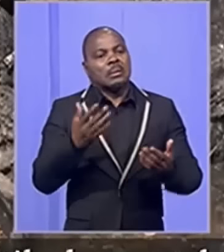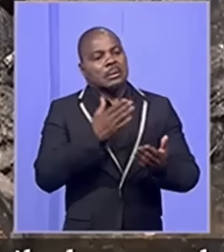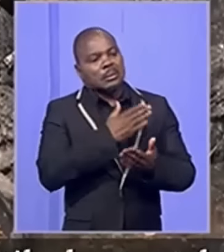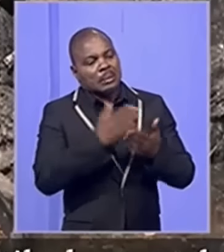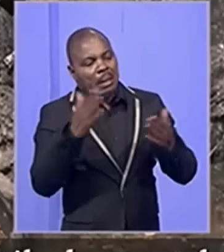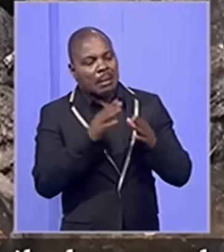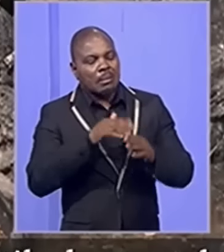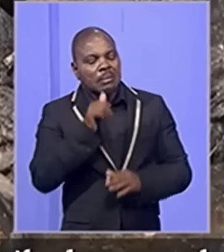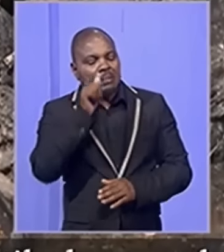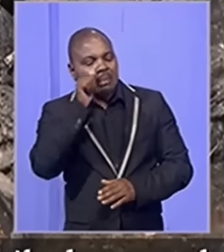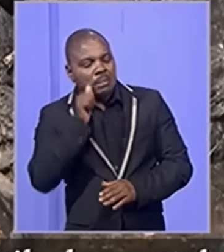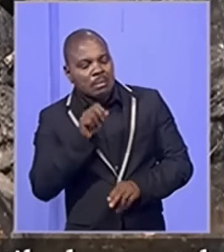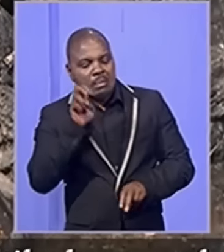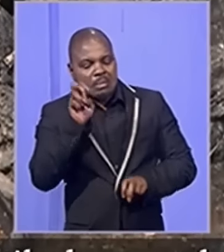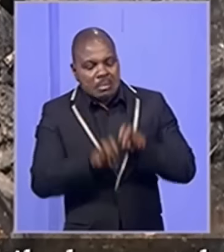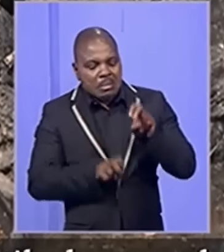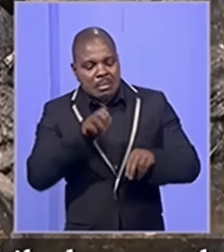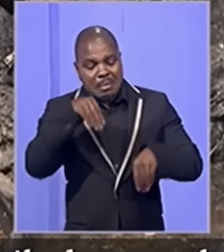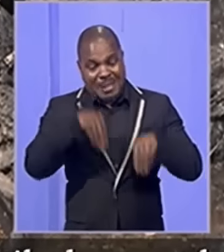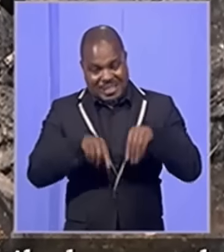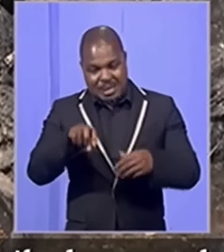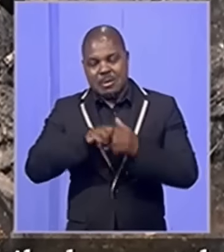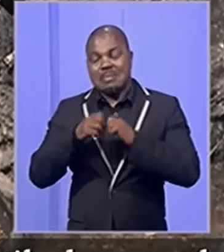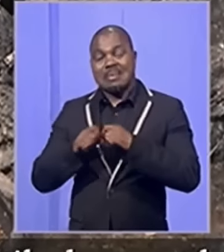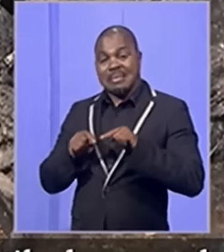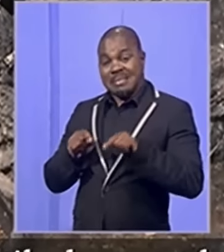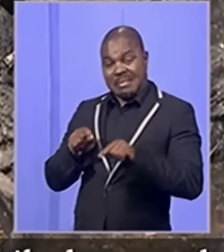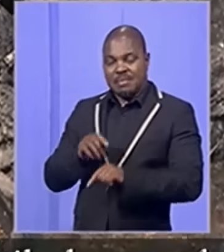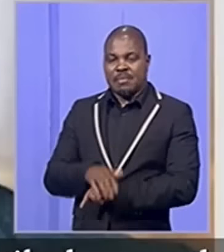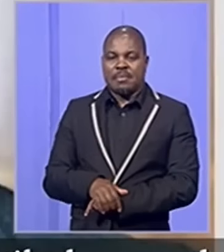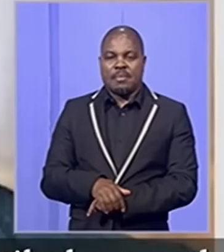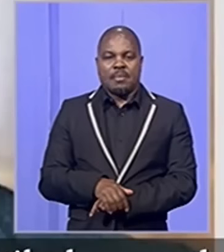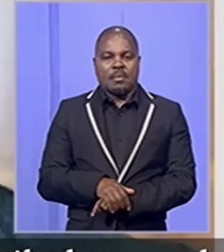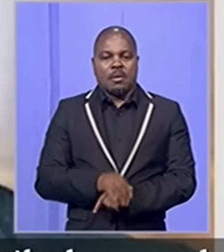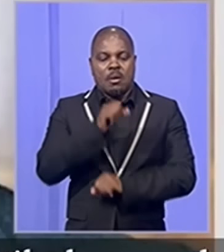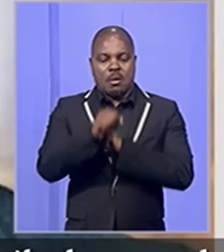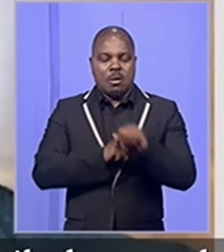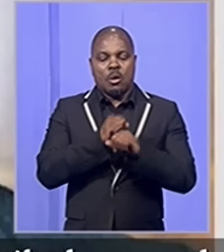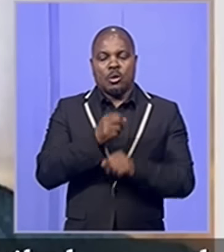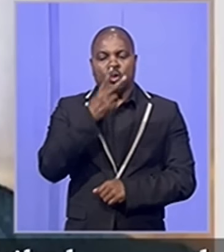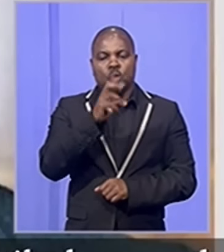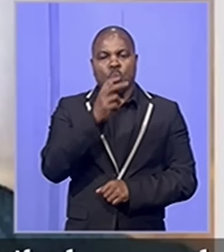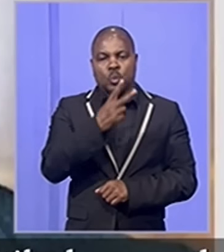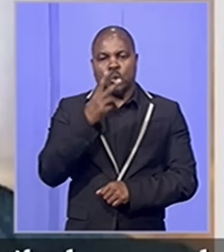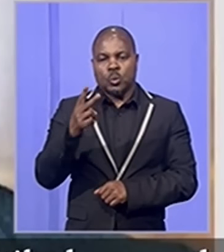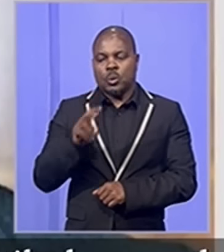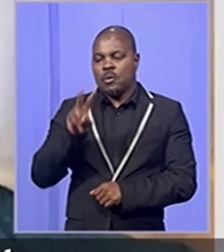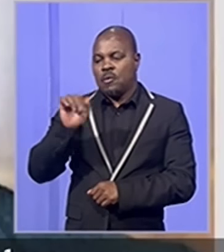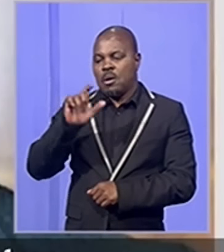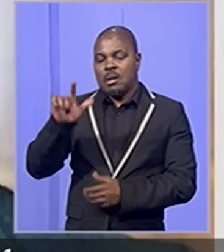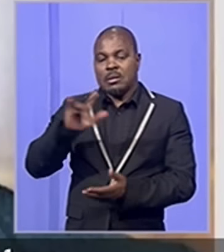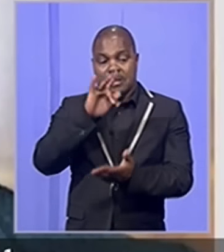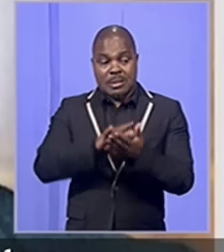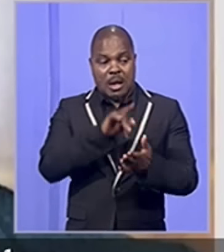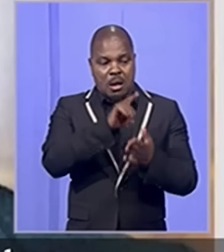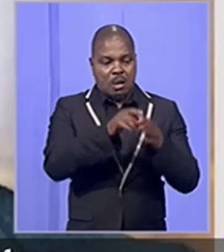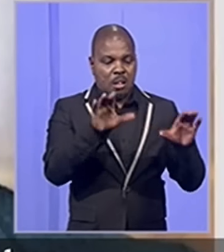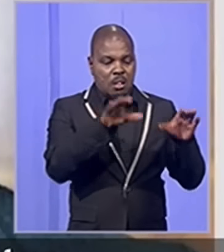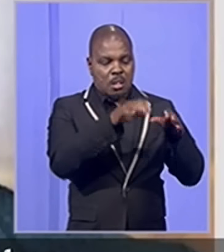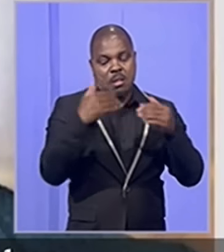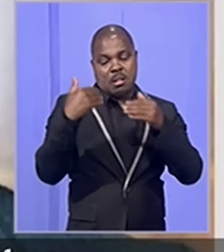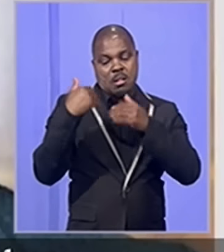se molaong hara tse ding. In 2022, Val Central was then appointed as an implementing agent in order